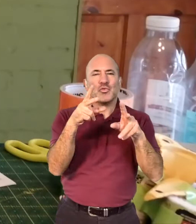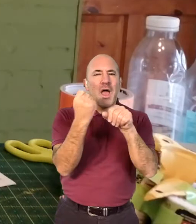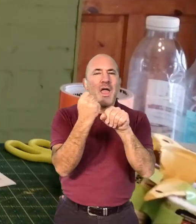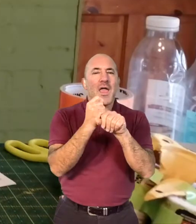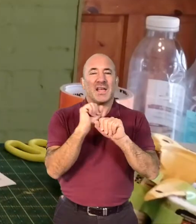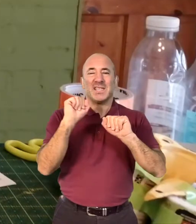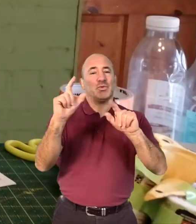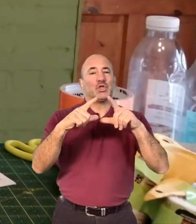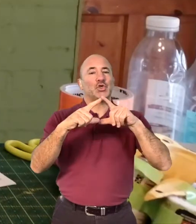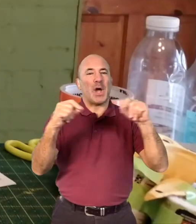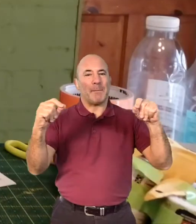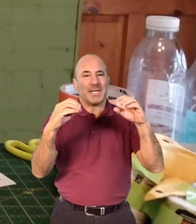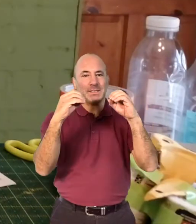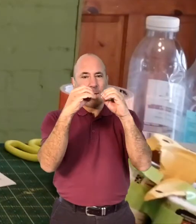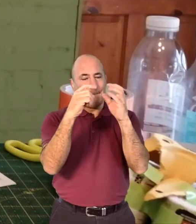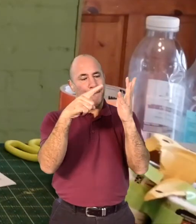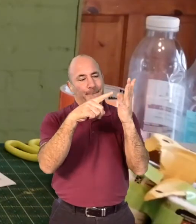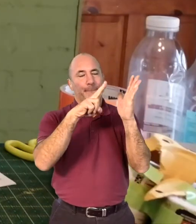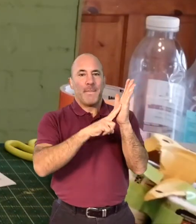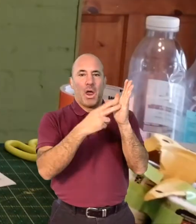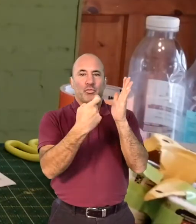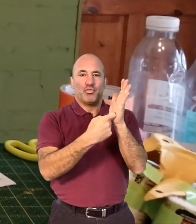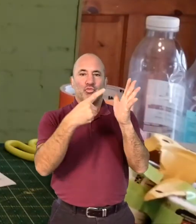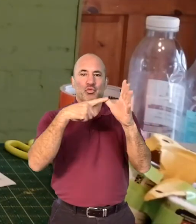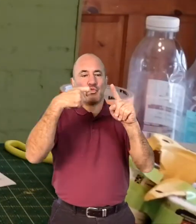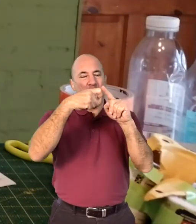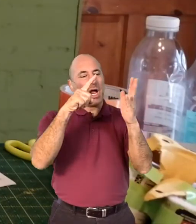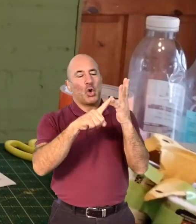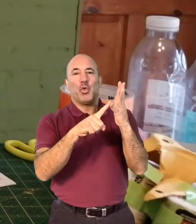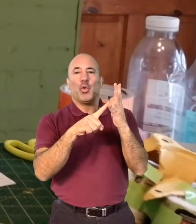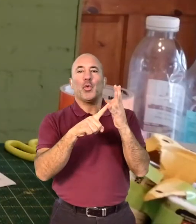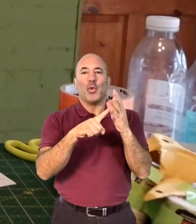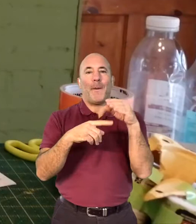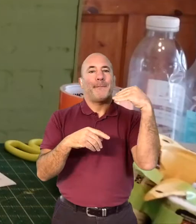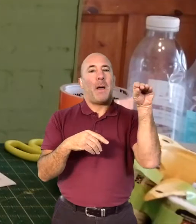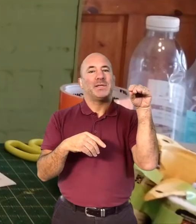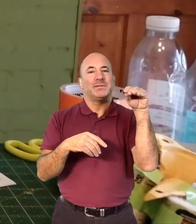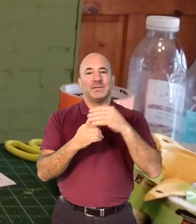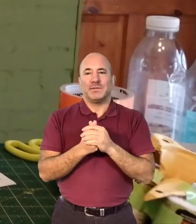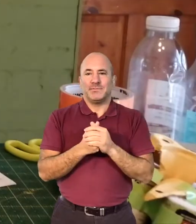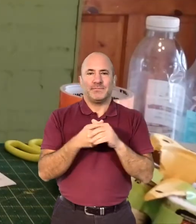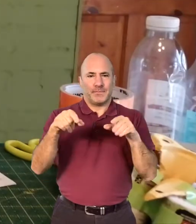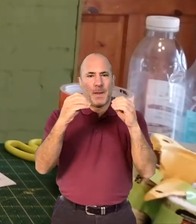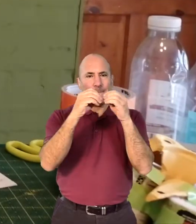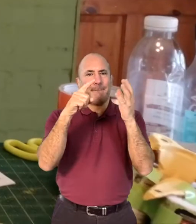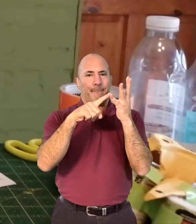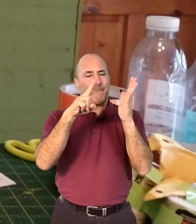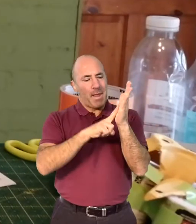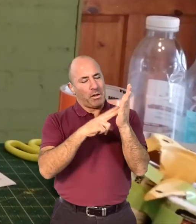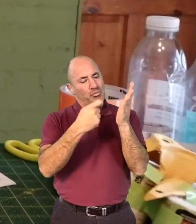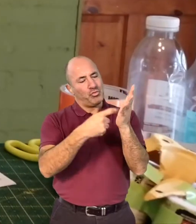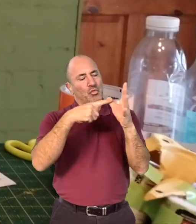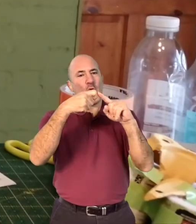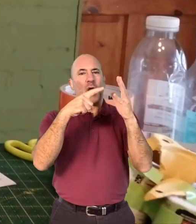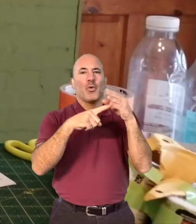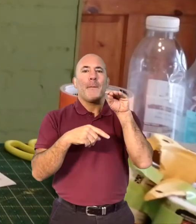be learning about is the Japanese Bunraku puppet. And the Bunraku puppet theatre